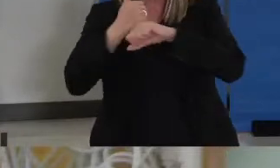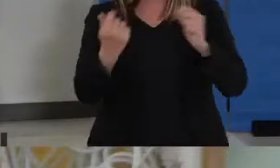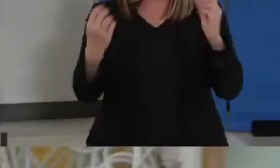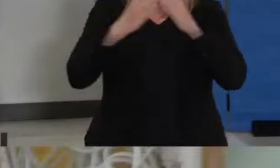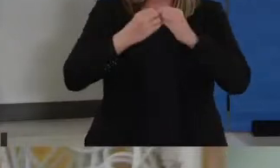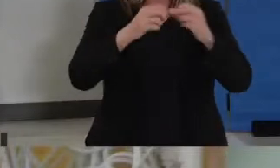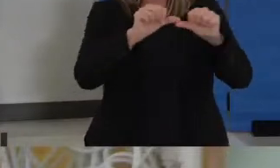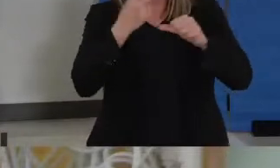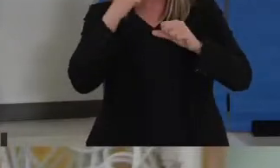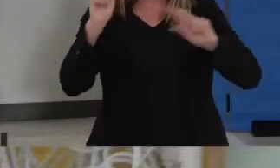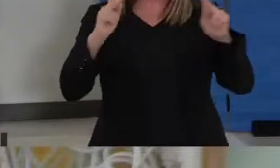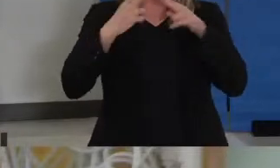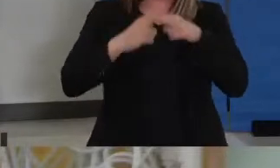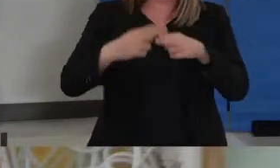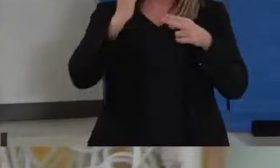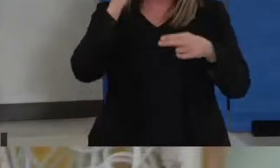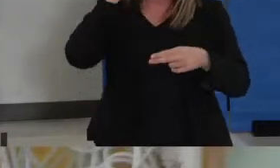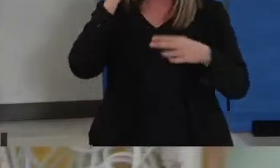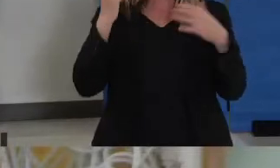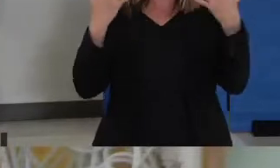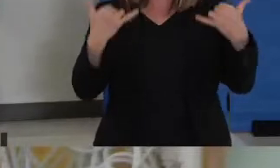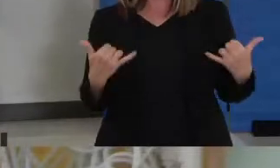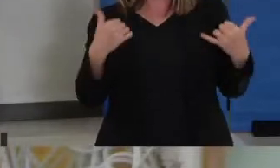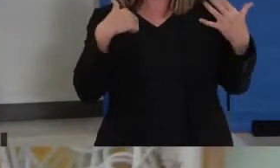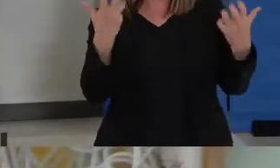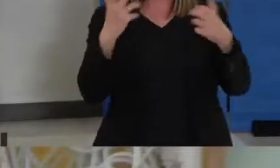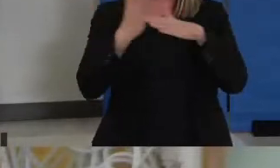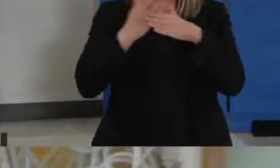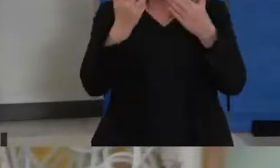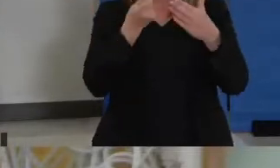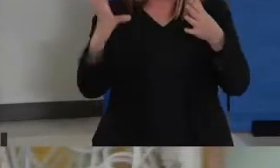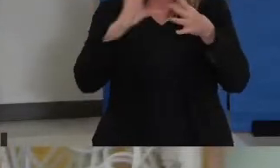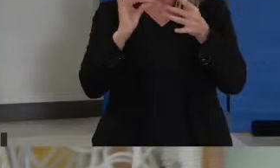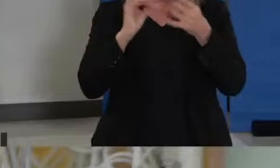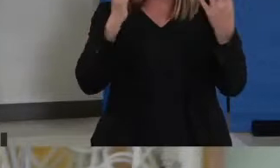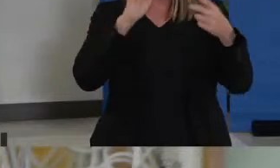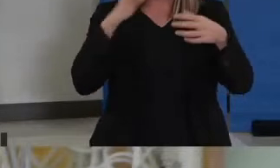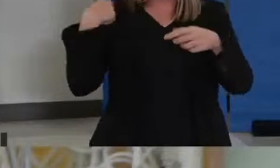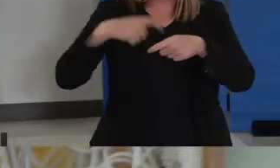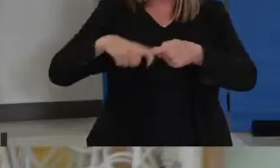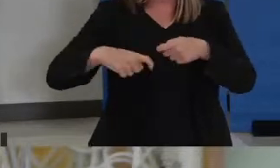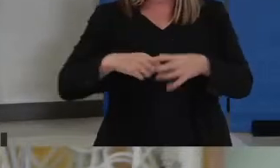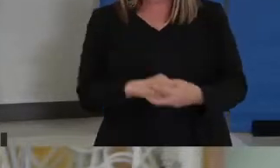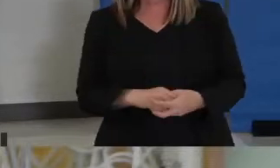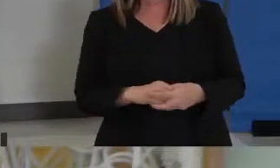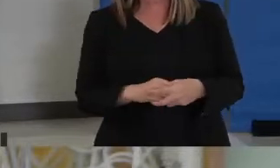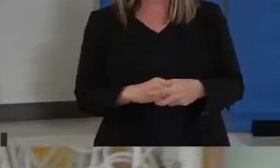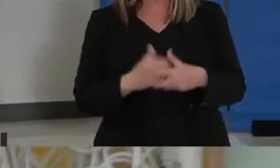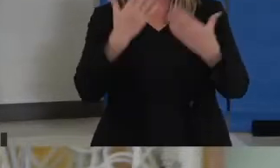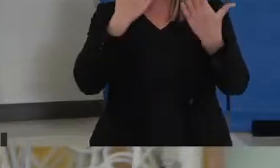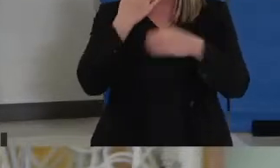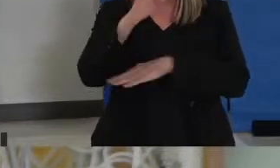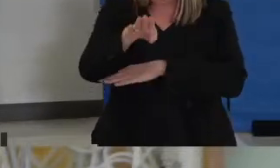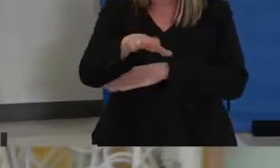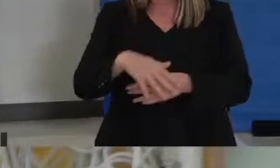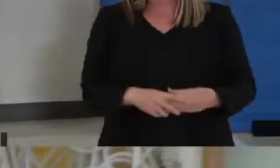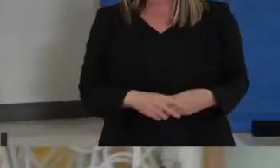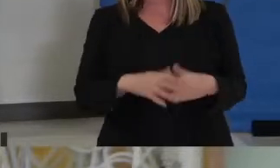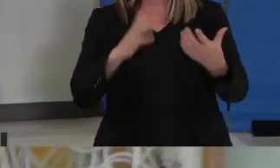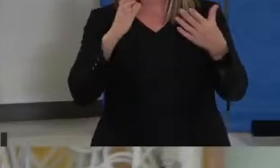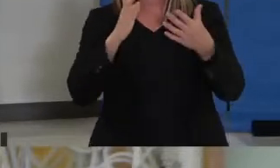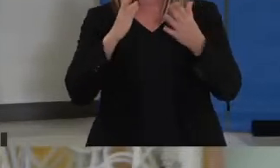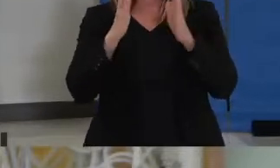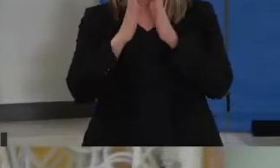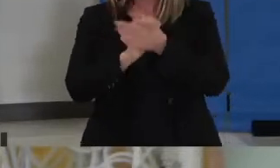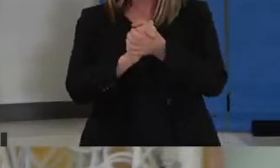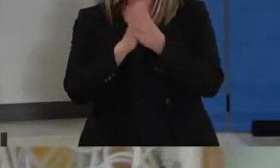to call home. Now I'd like to share a few remarks en español. Muy buenas tardes. Muchas